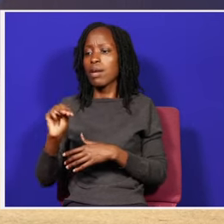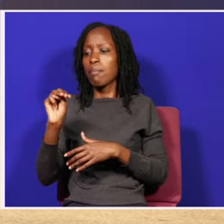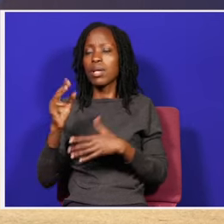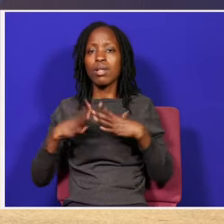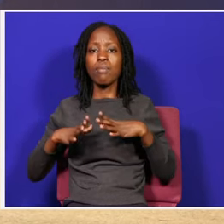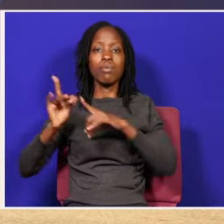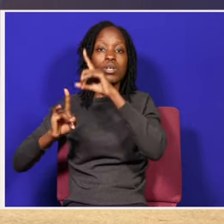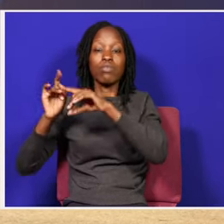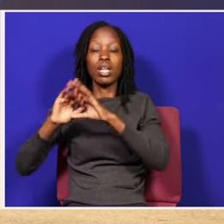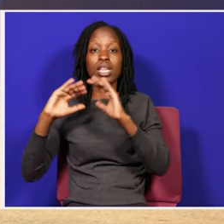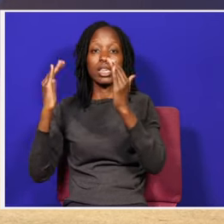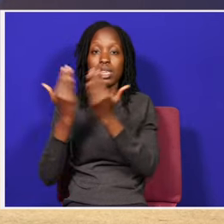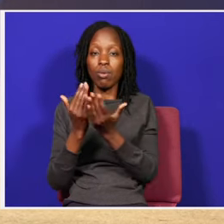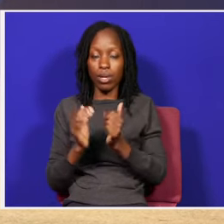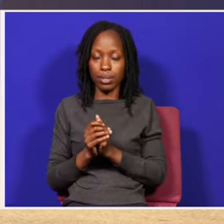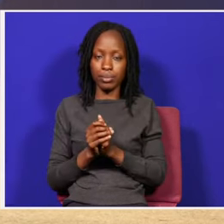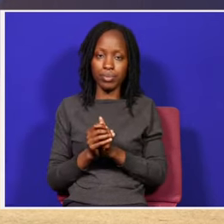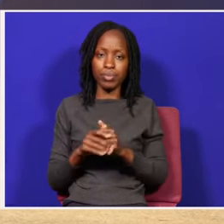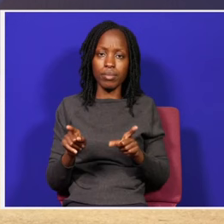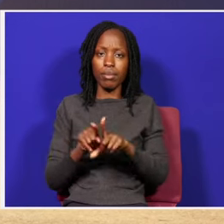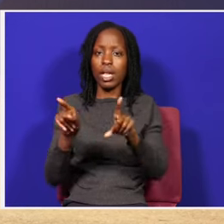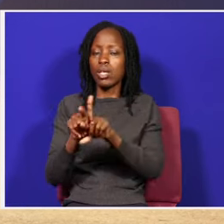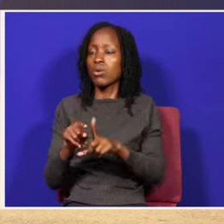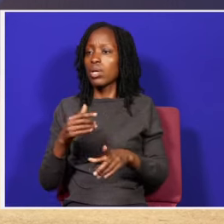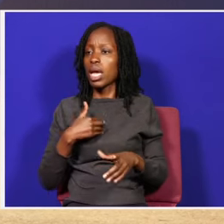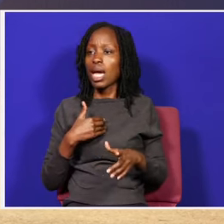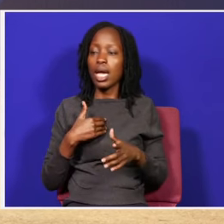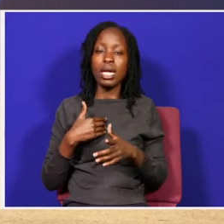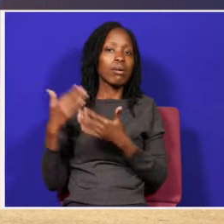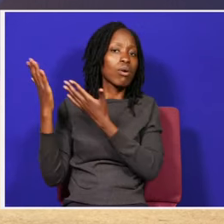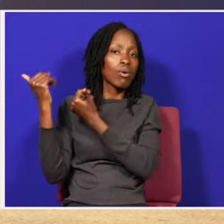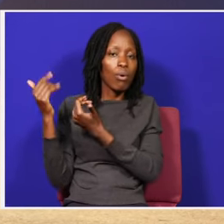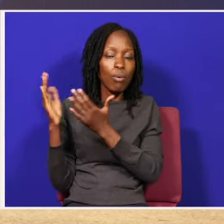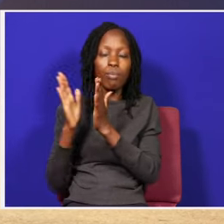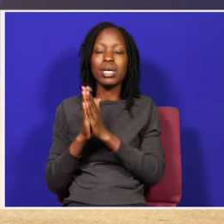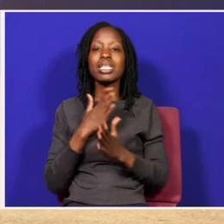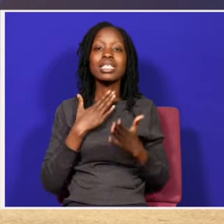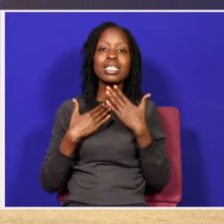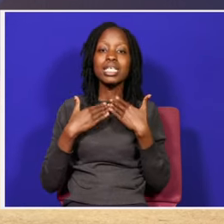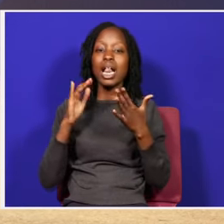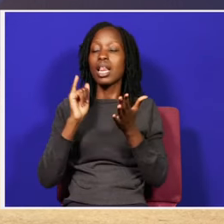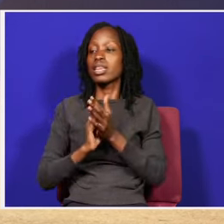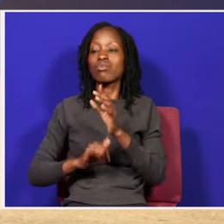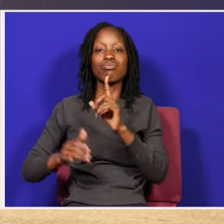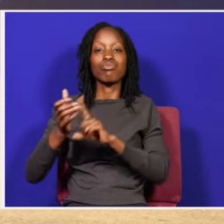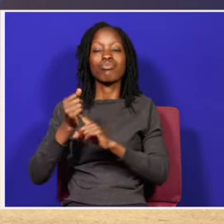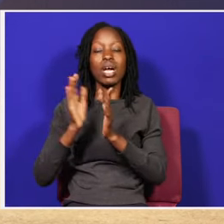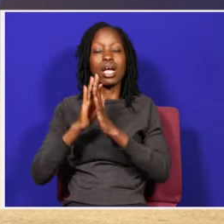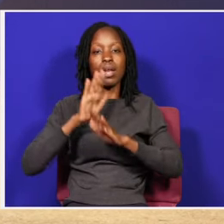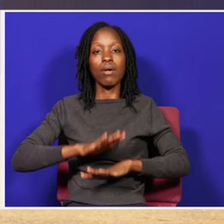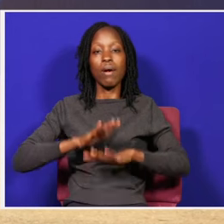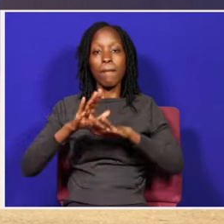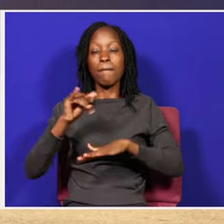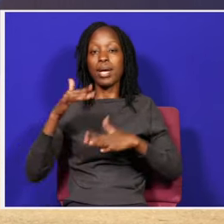they'd never been to before. So there were aspirations, there were hopes, there were desires that were being fulfilled by